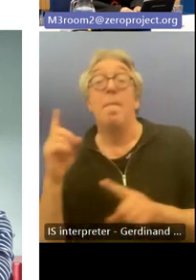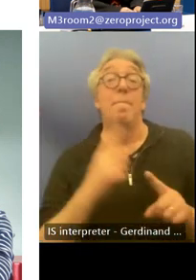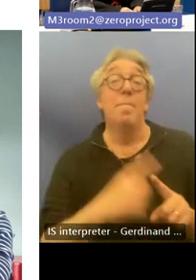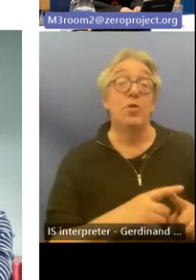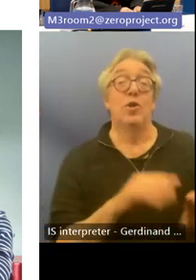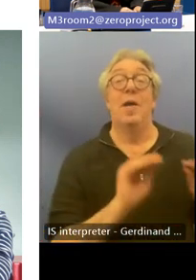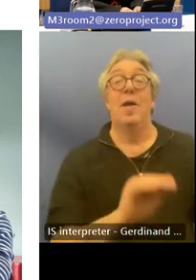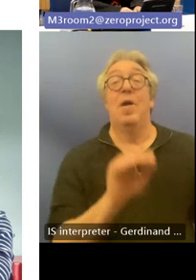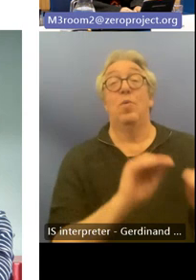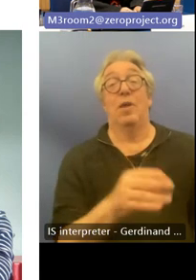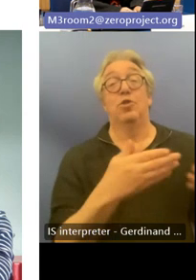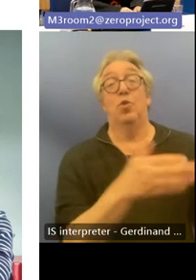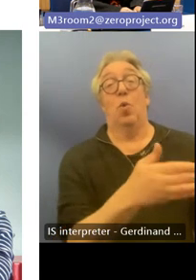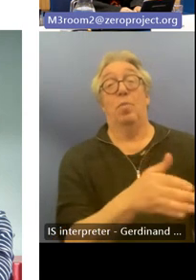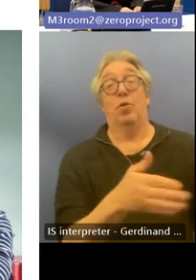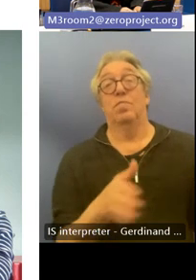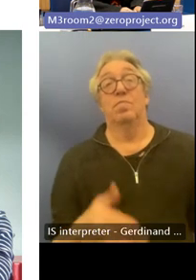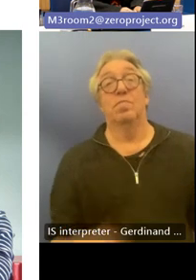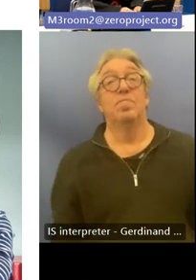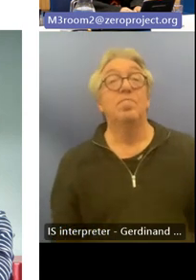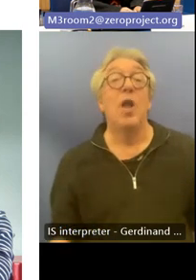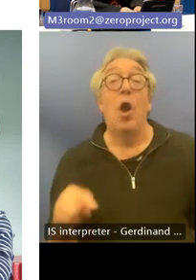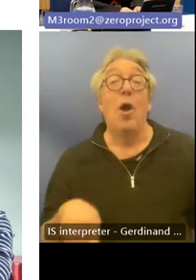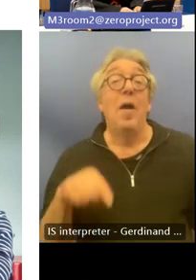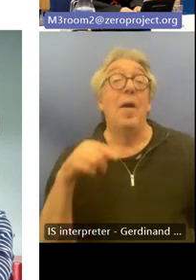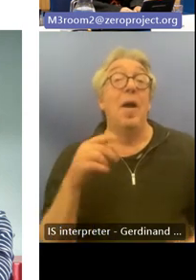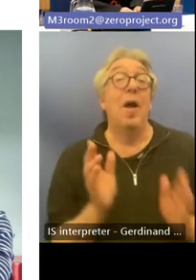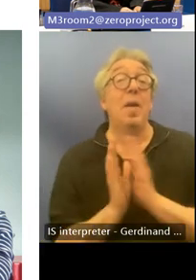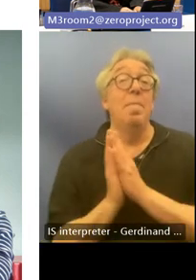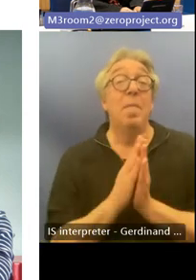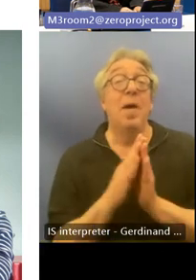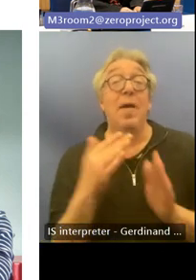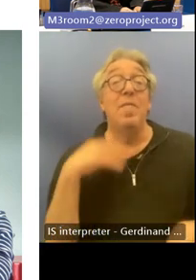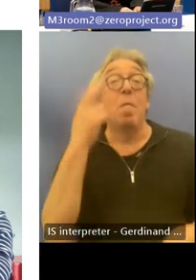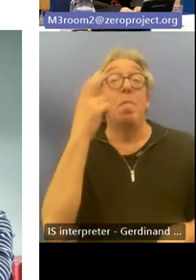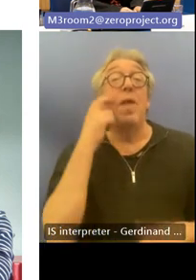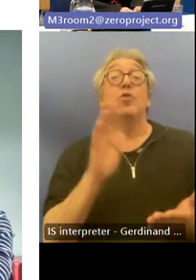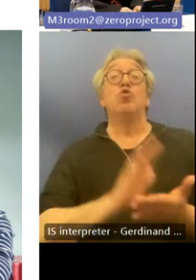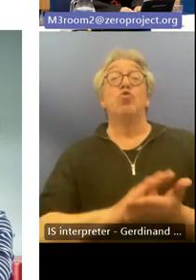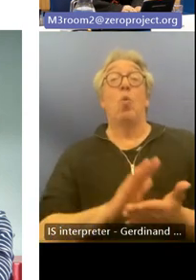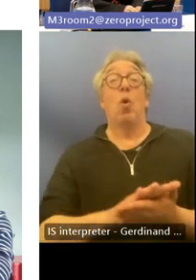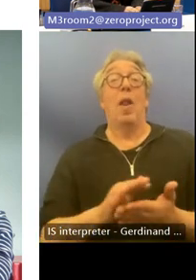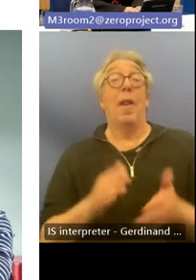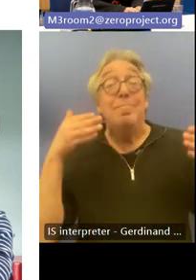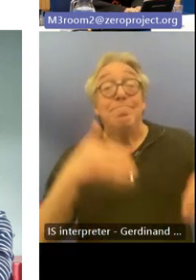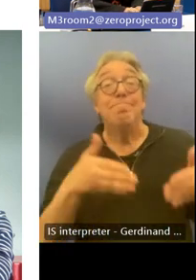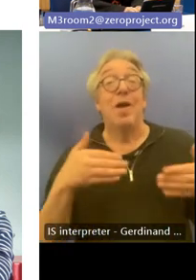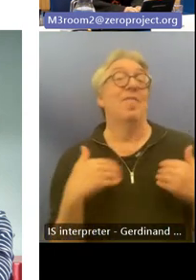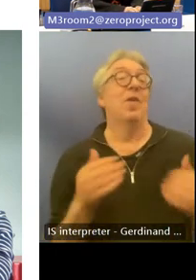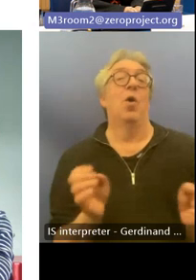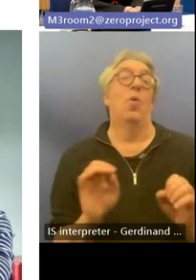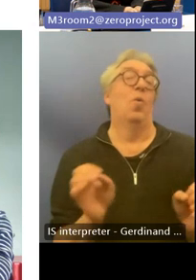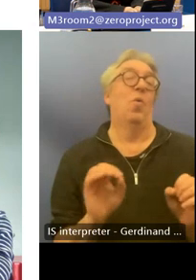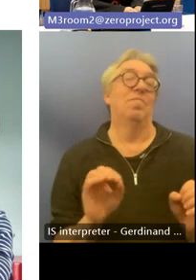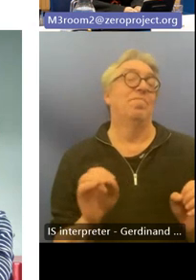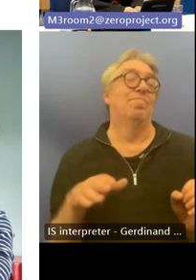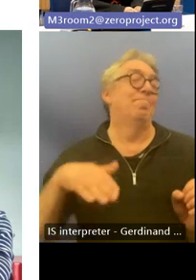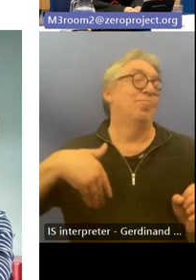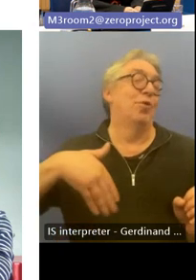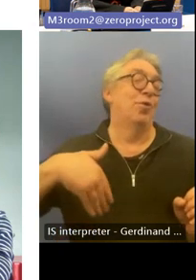There is no school yet for them in our country. As our work